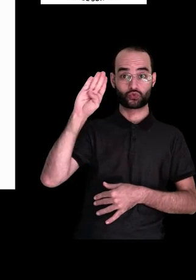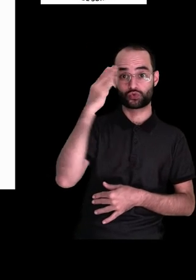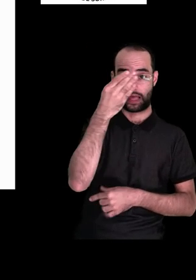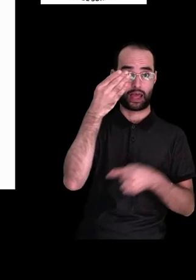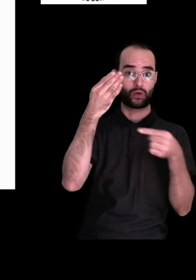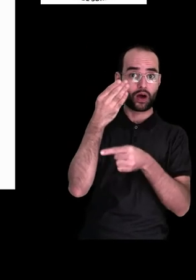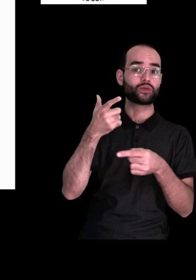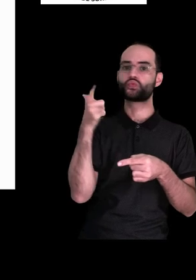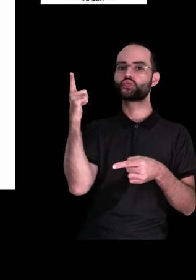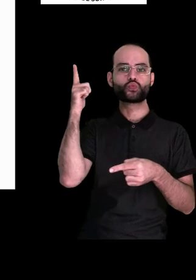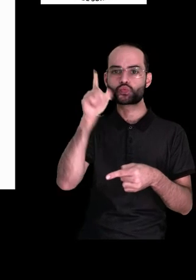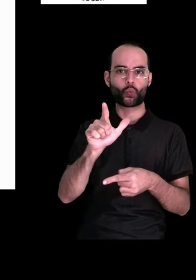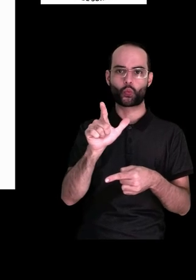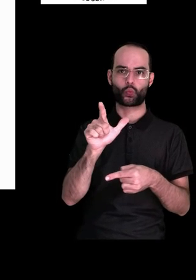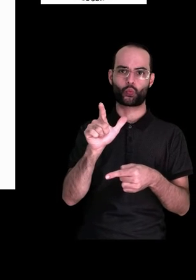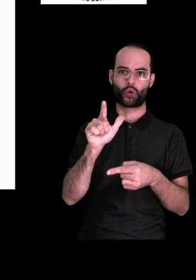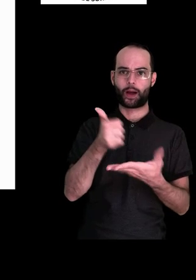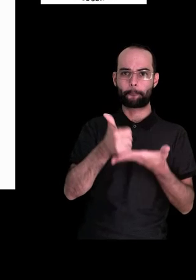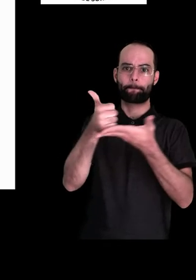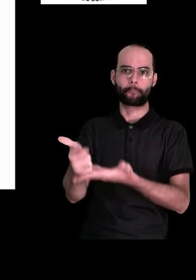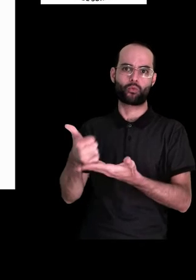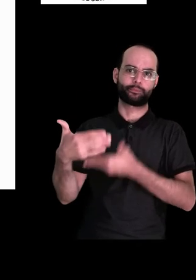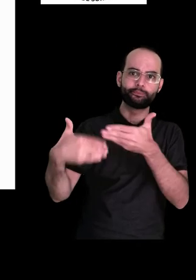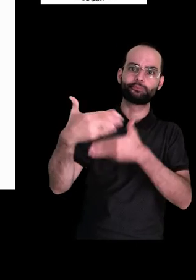to obtain the necessary support.